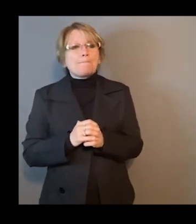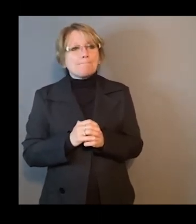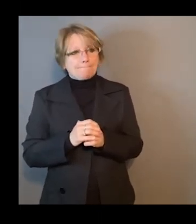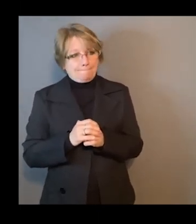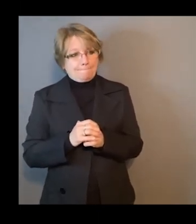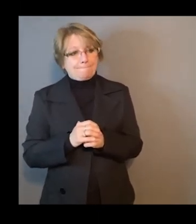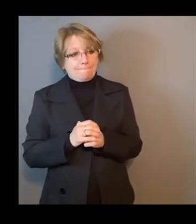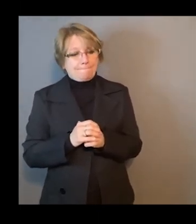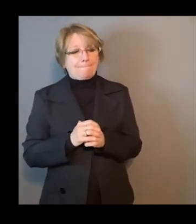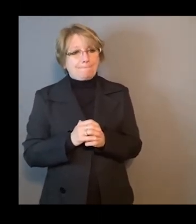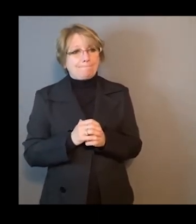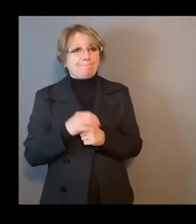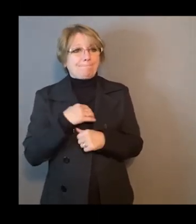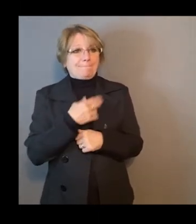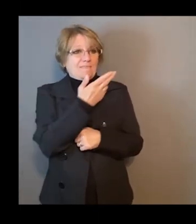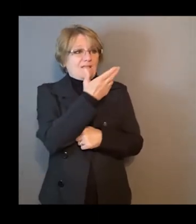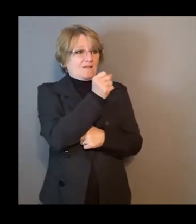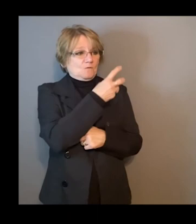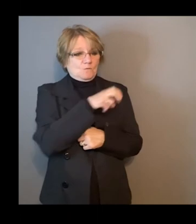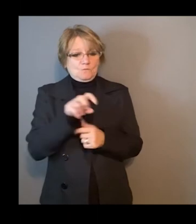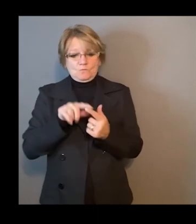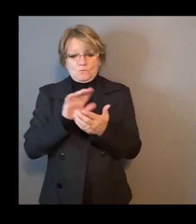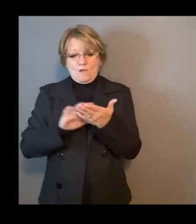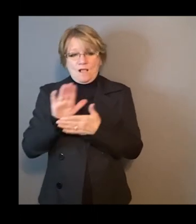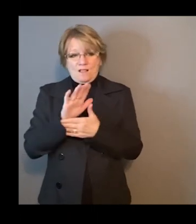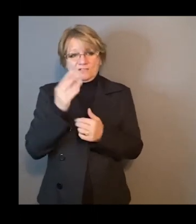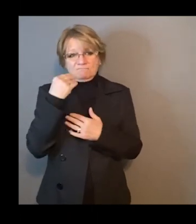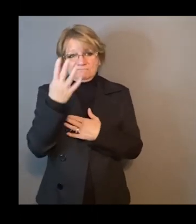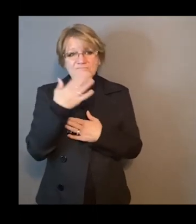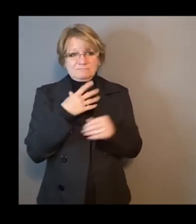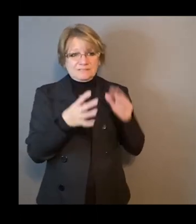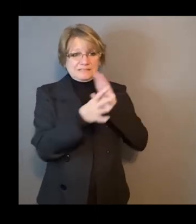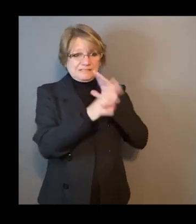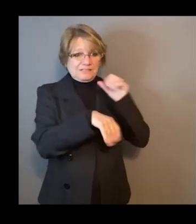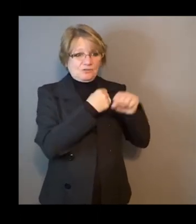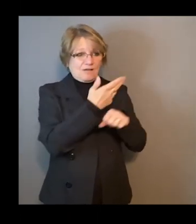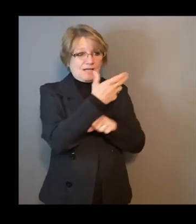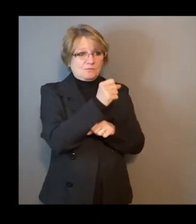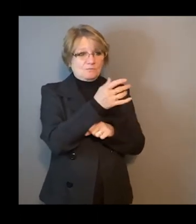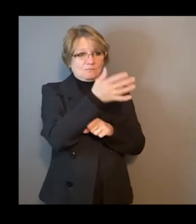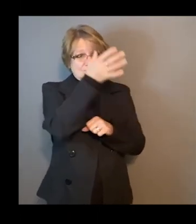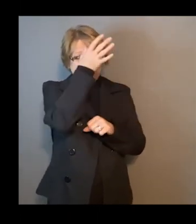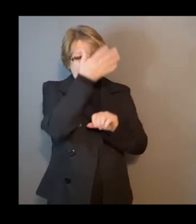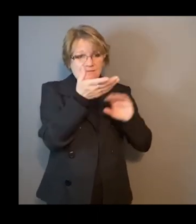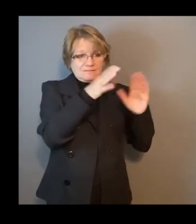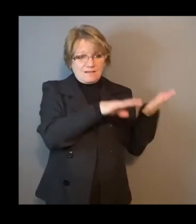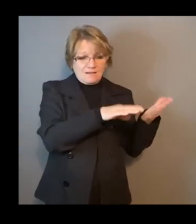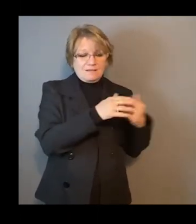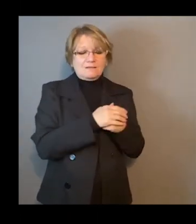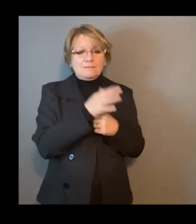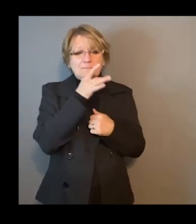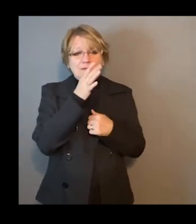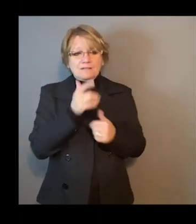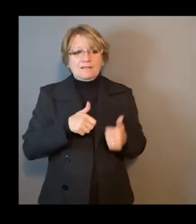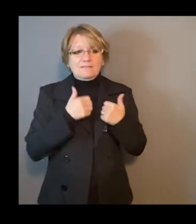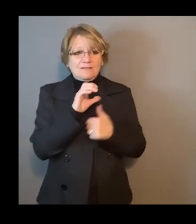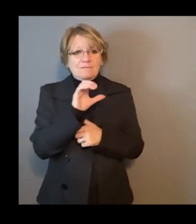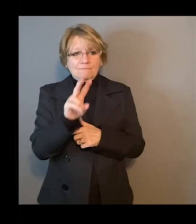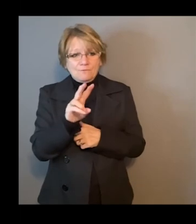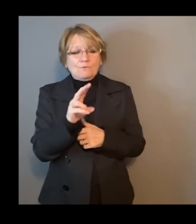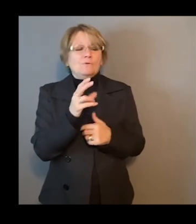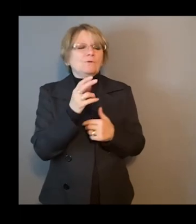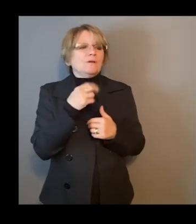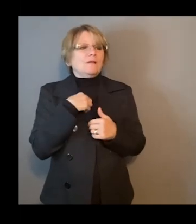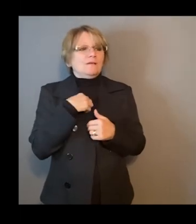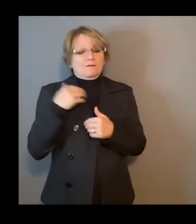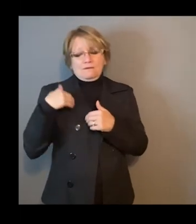Well, for me, going from high school to college, right? Just like I said, I lost my dad my senior year of high school. My mother lives in Cape Verde. I had a younger brother that I had to take